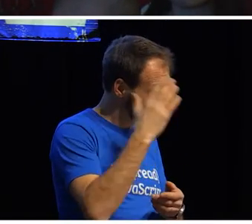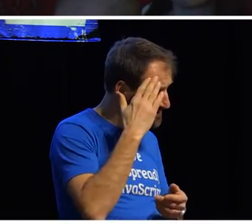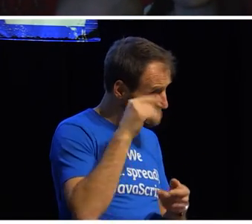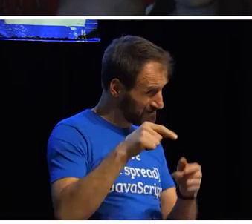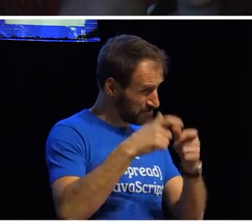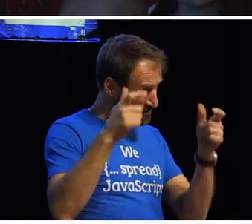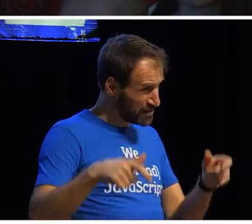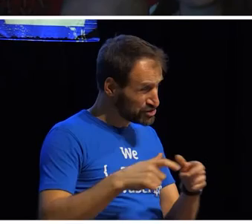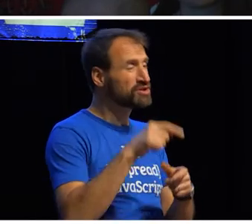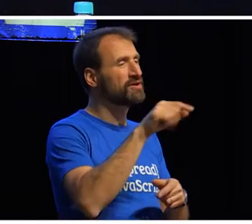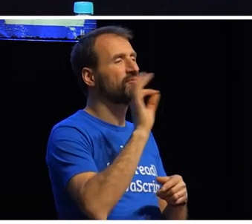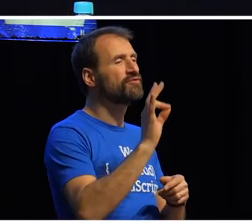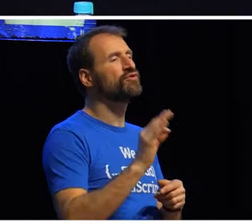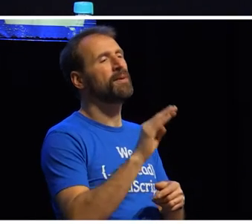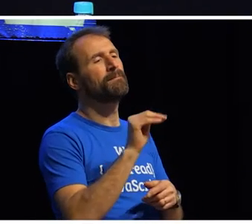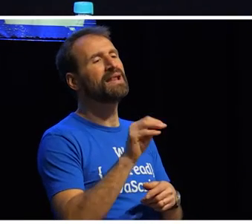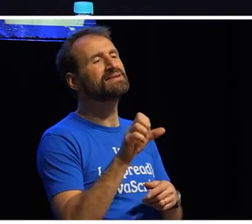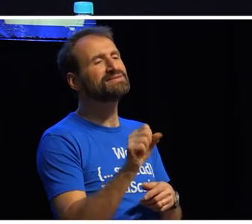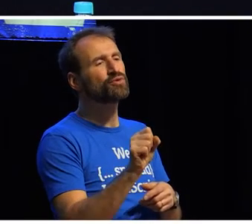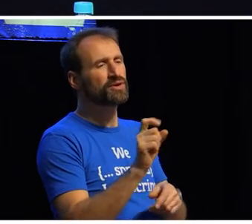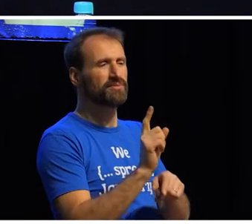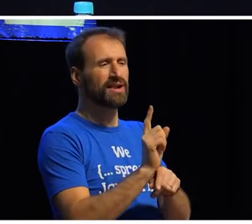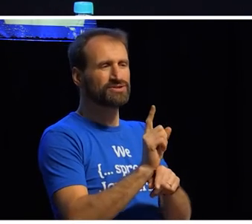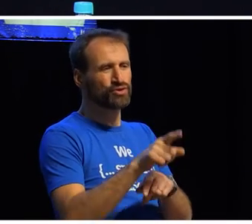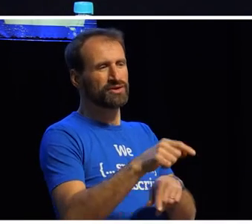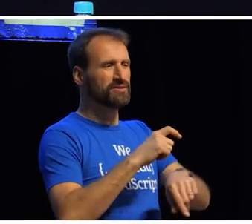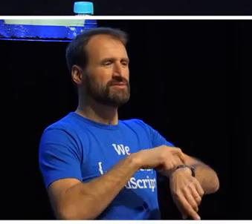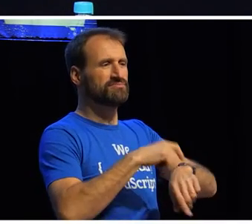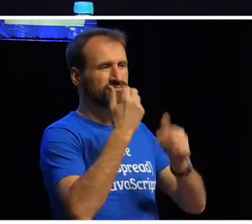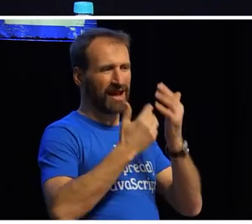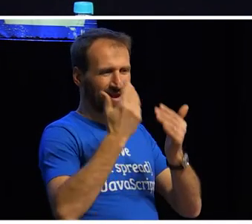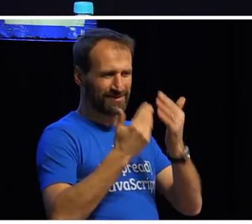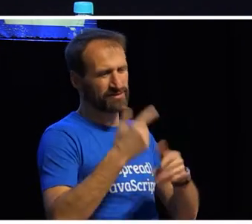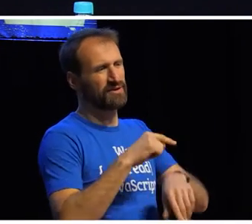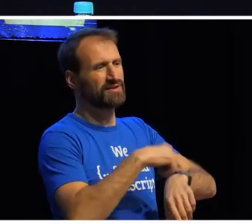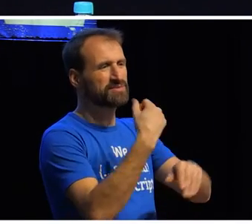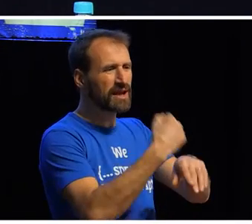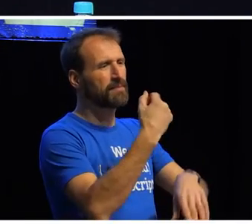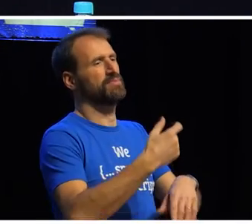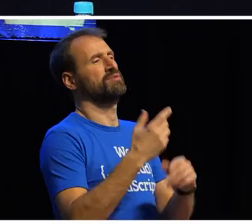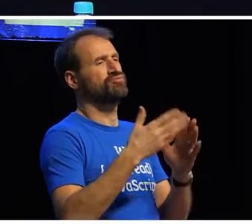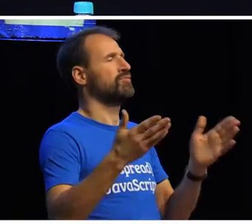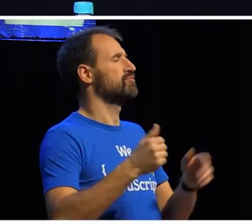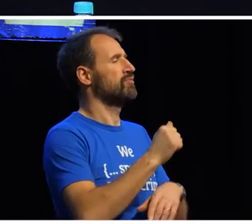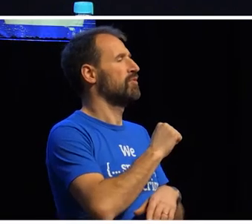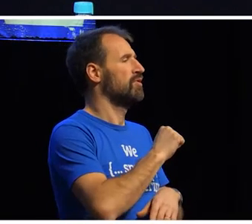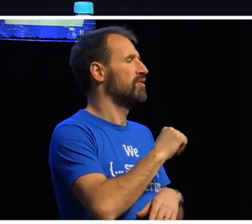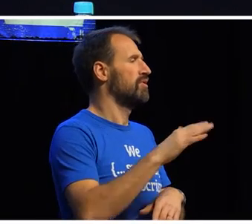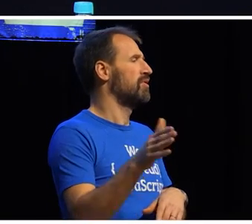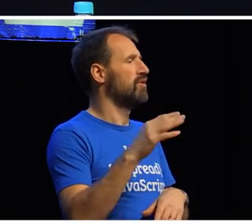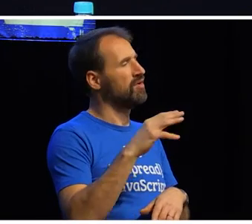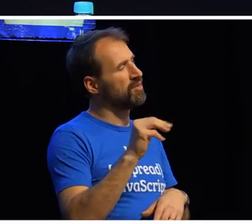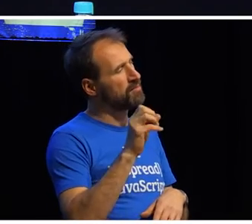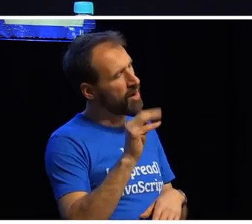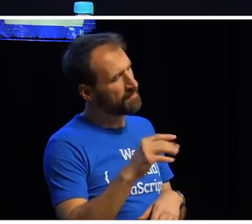used for calculating milliseconds or a timestamp in milliseconds so we can say you know call in two days and it would